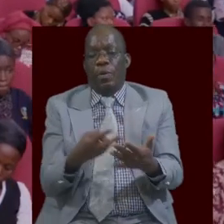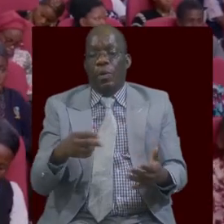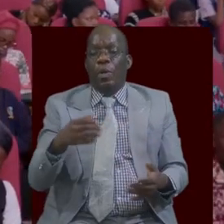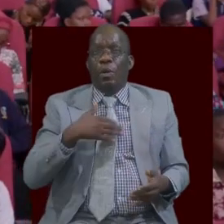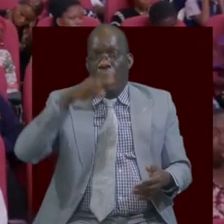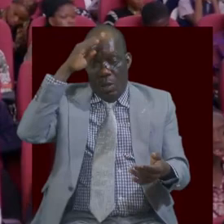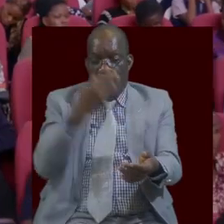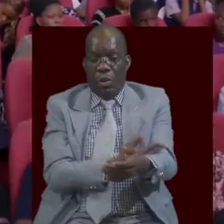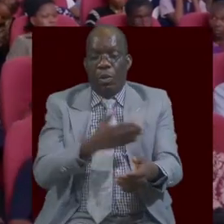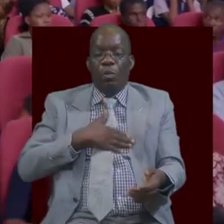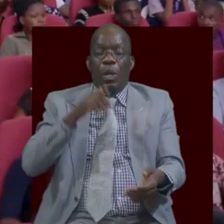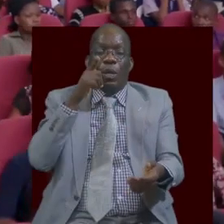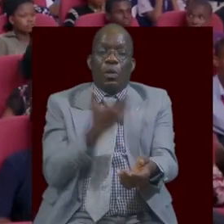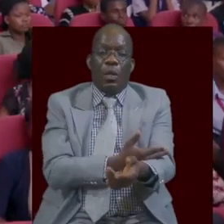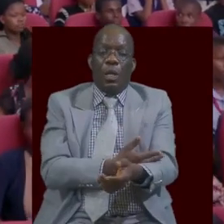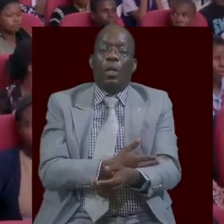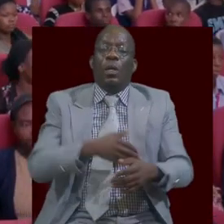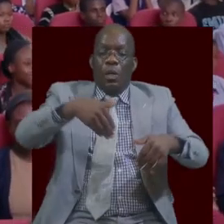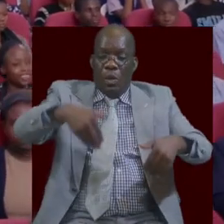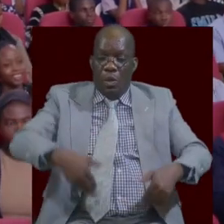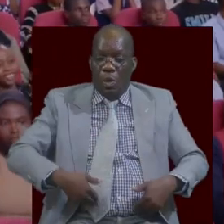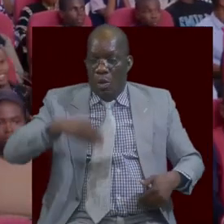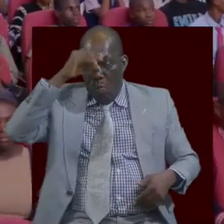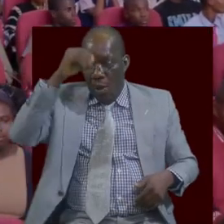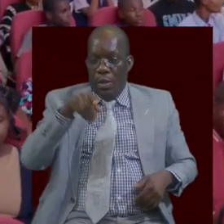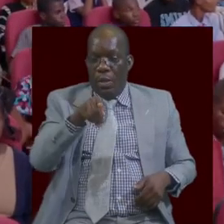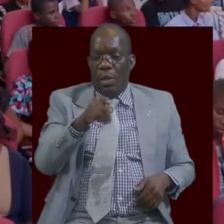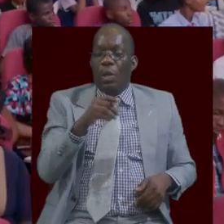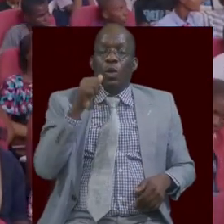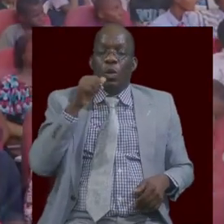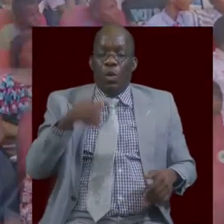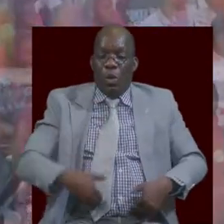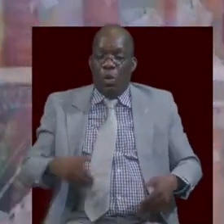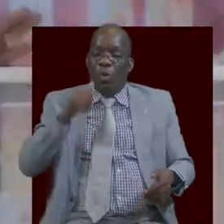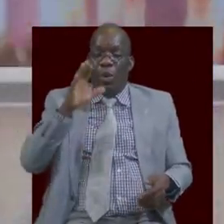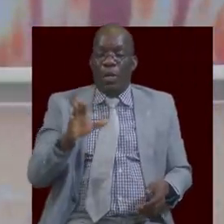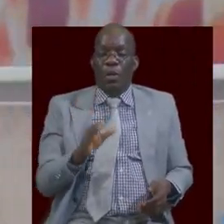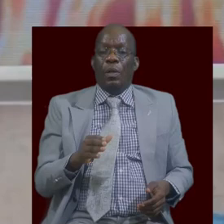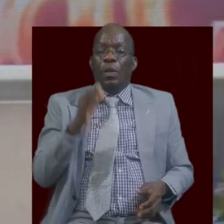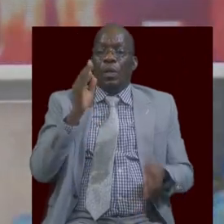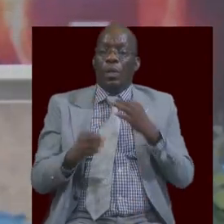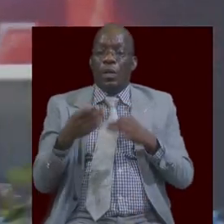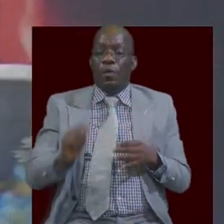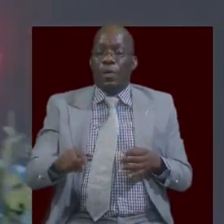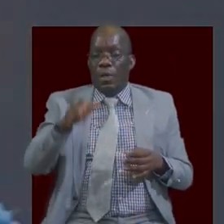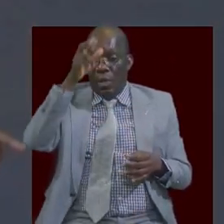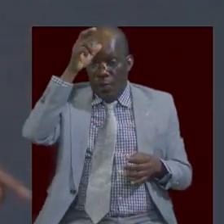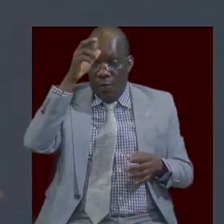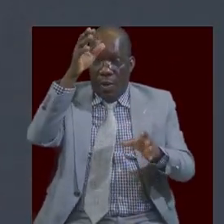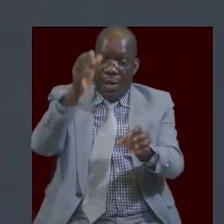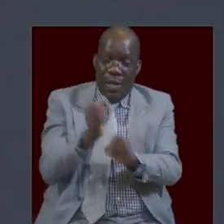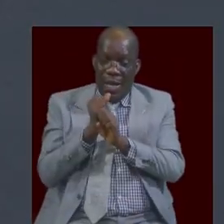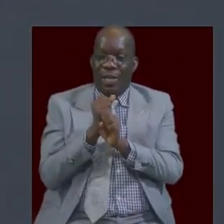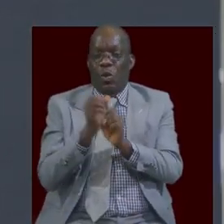daughter, young man, young woman there, if the devil got the better of you and